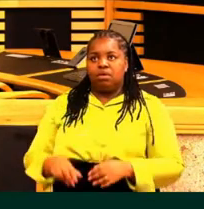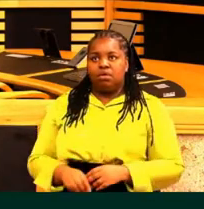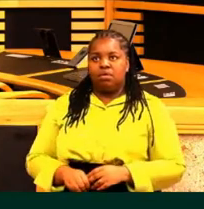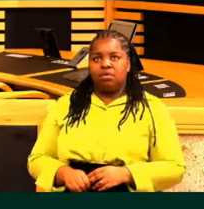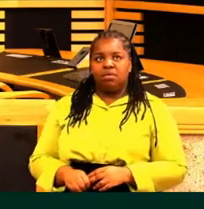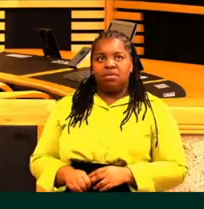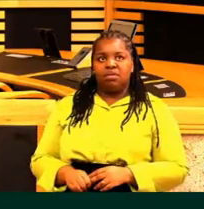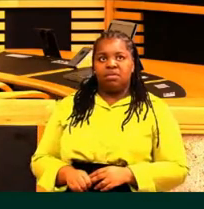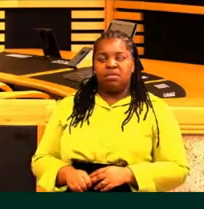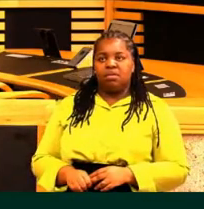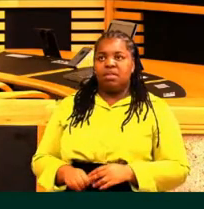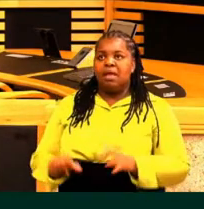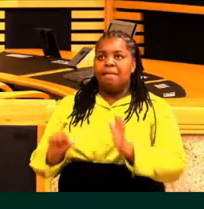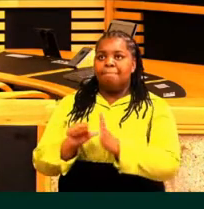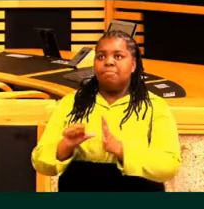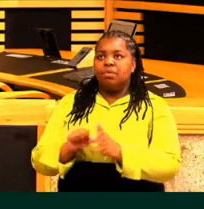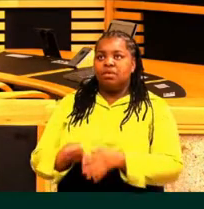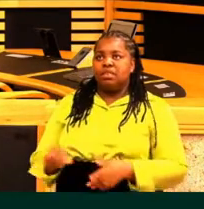information